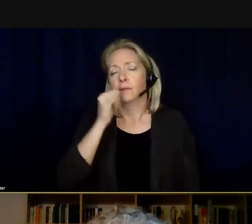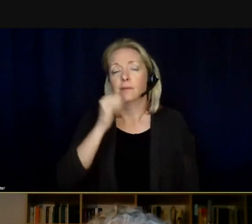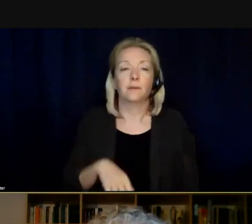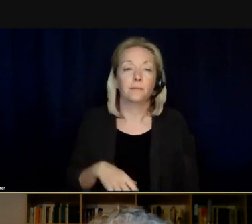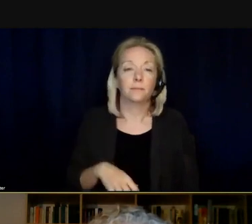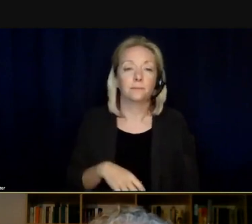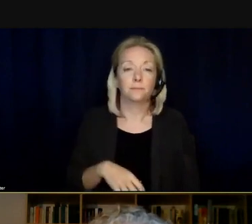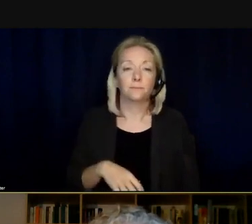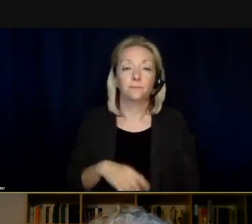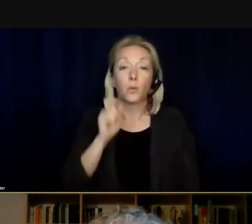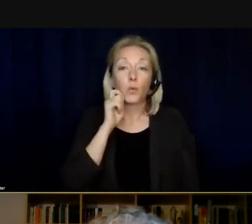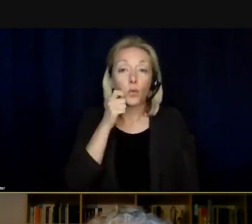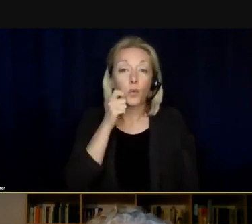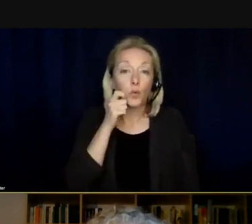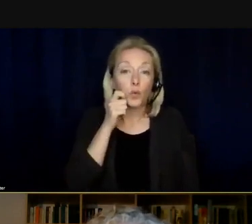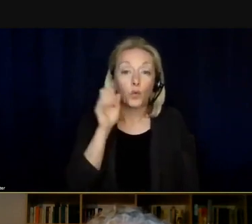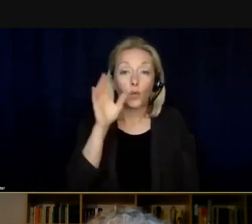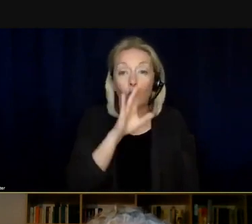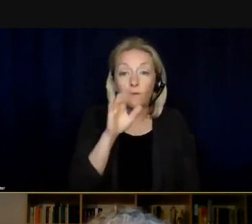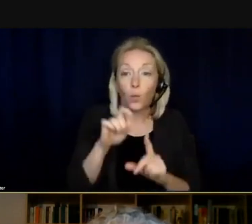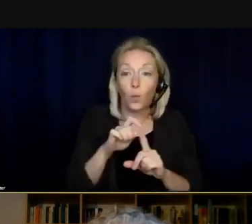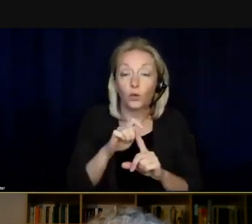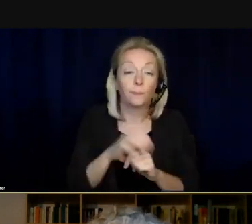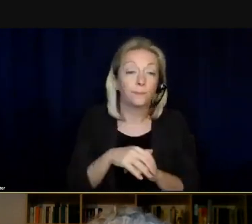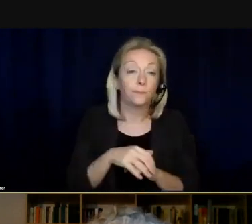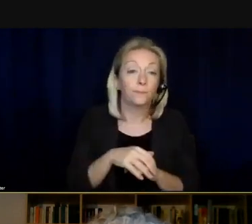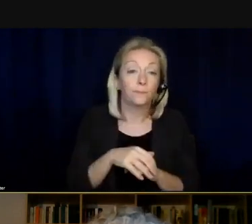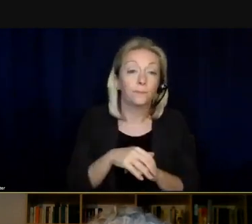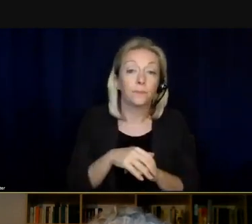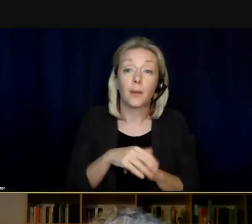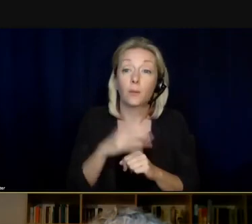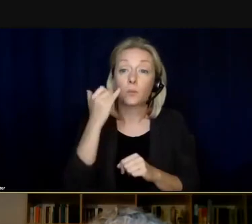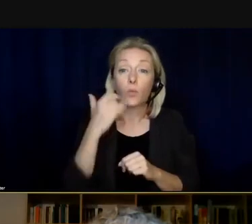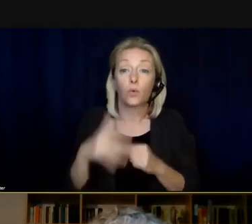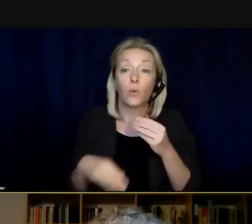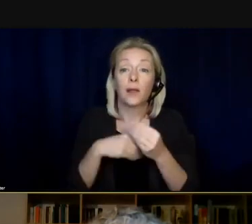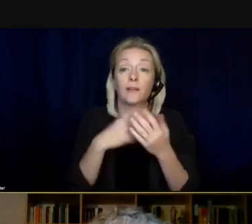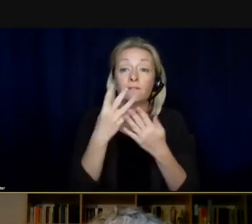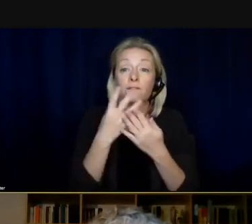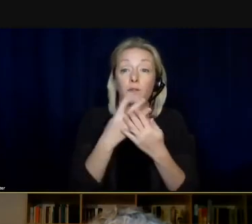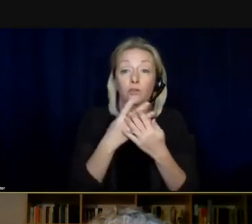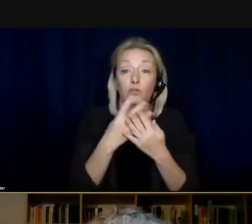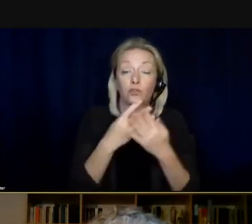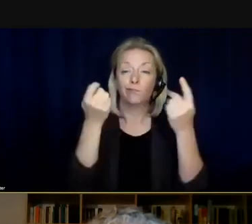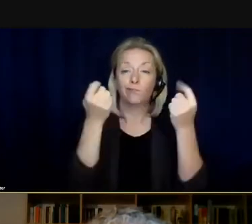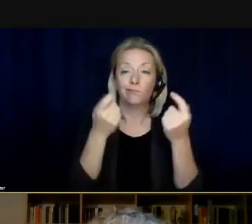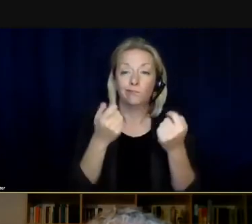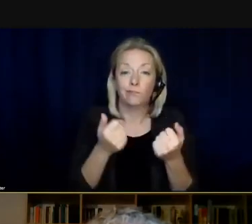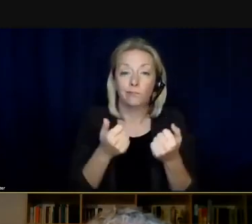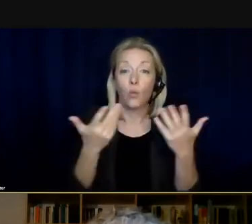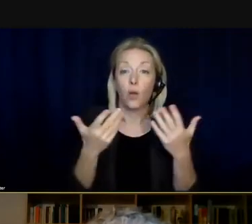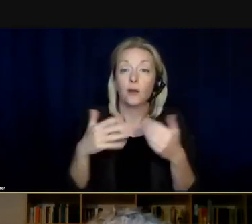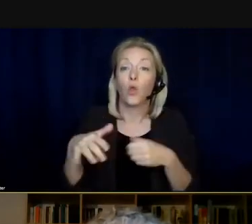A cool way to look for words. Now, if you want to add a filter, the next filter you can add is the